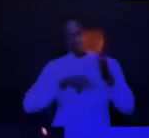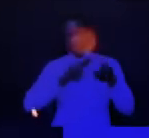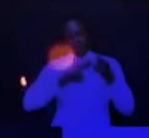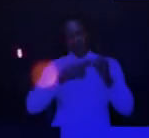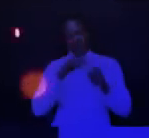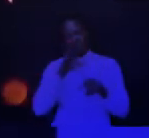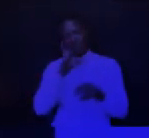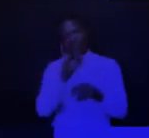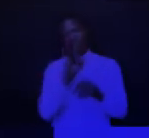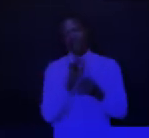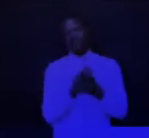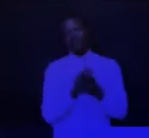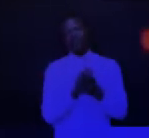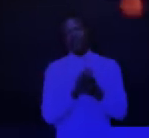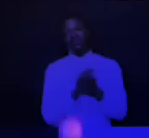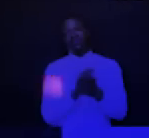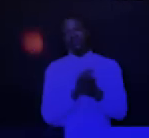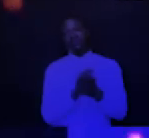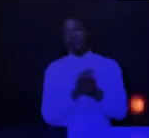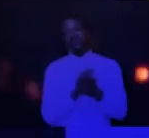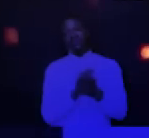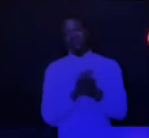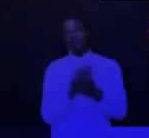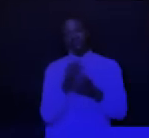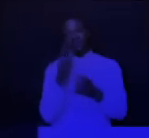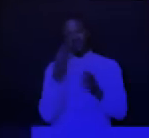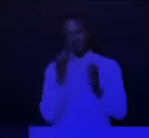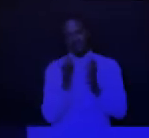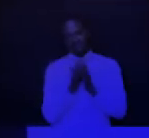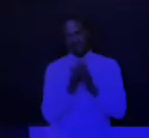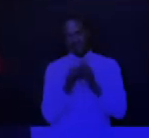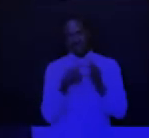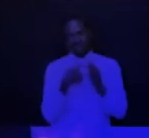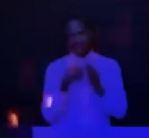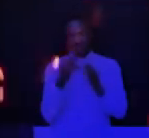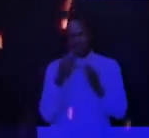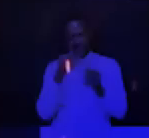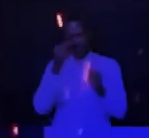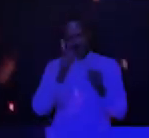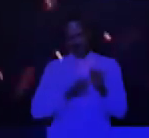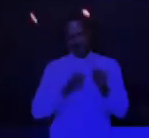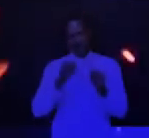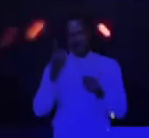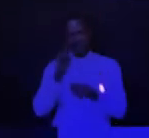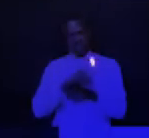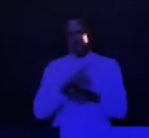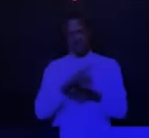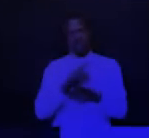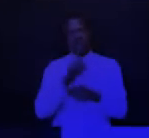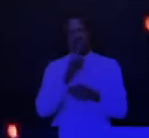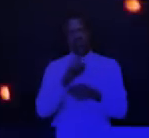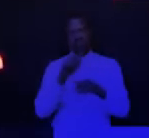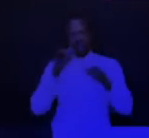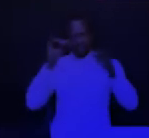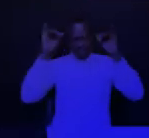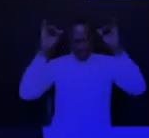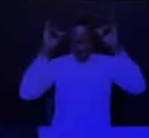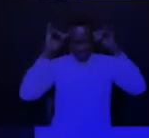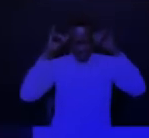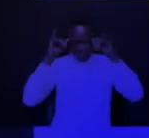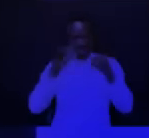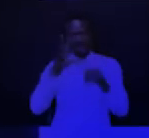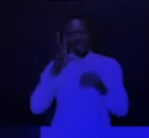8. Now, look at how much he could supply. Each day, one ox, six choice